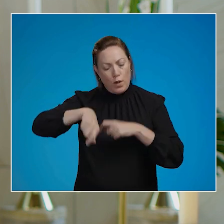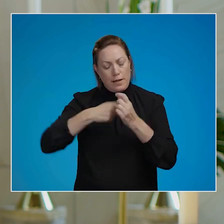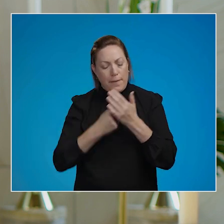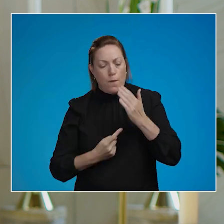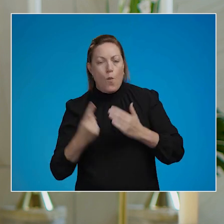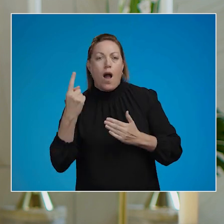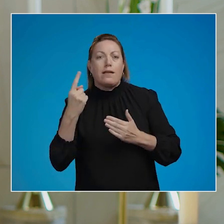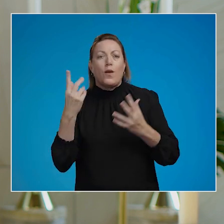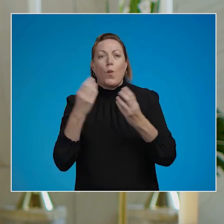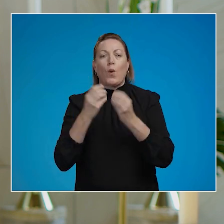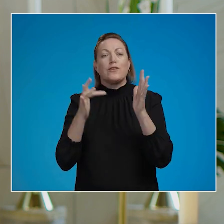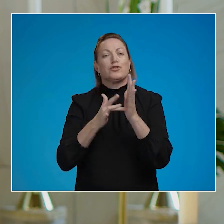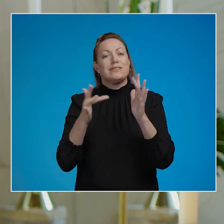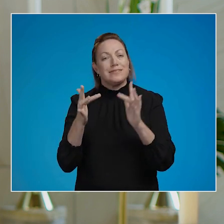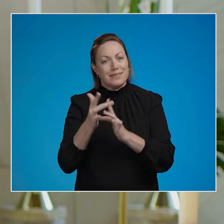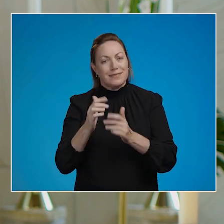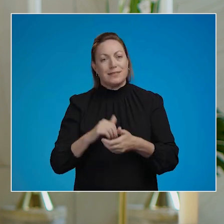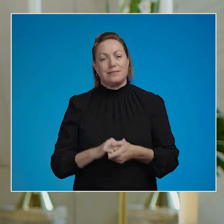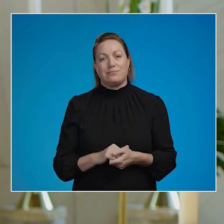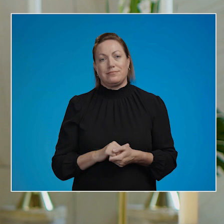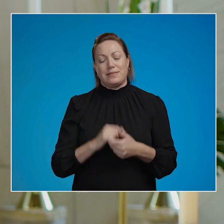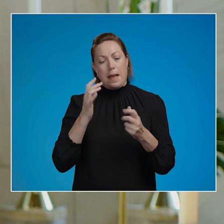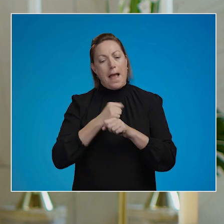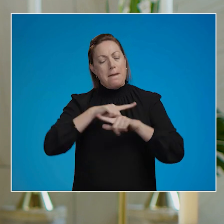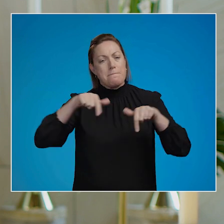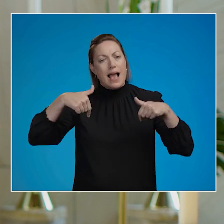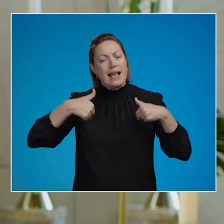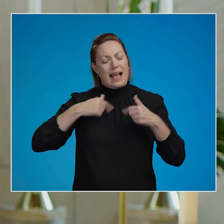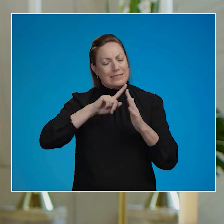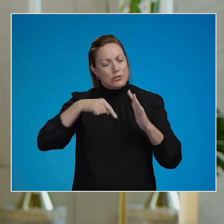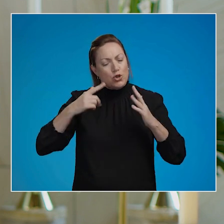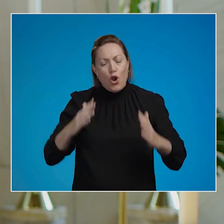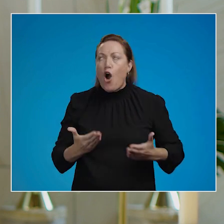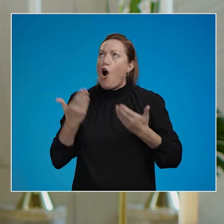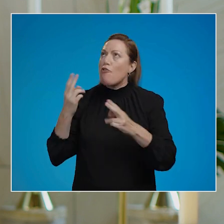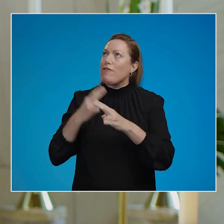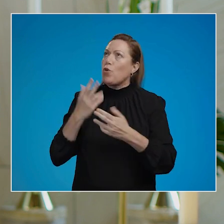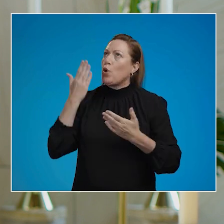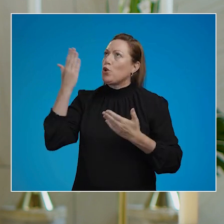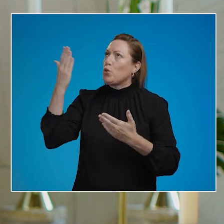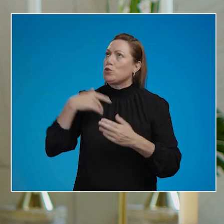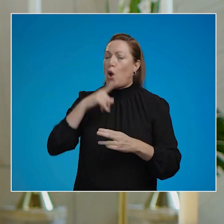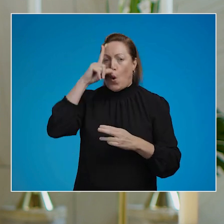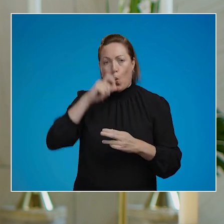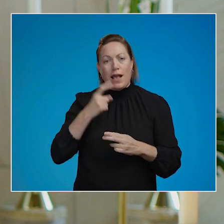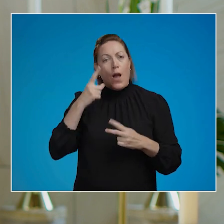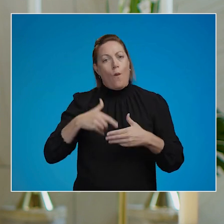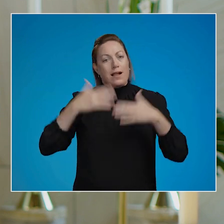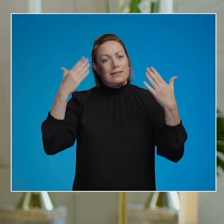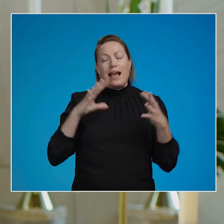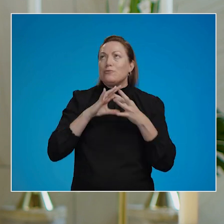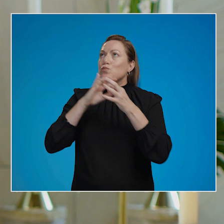body, one spirit in Christ. May he make of us an eternal offering to you, so that we may obtain an inheritance with your